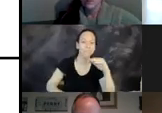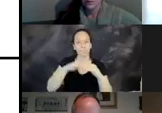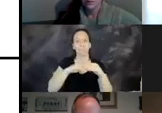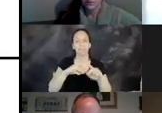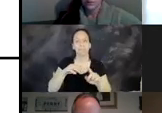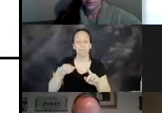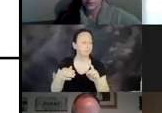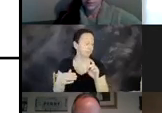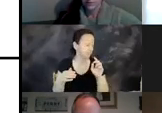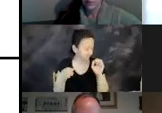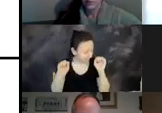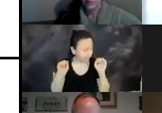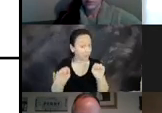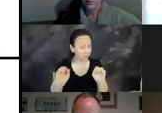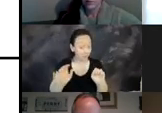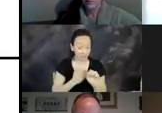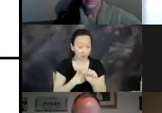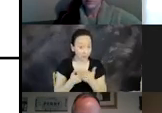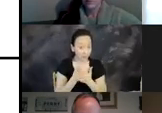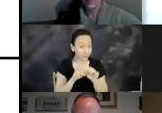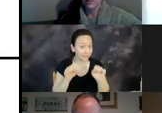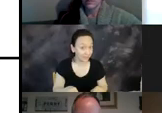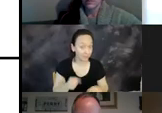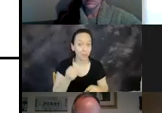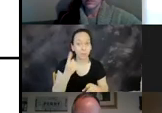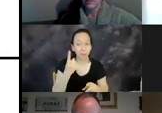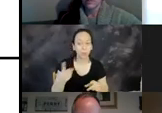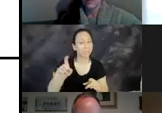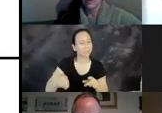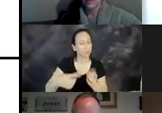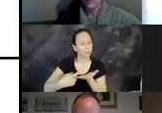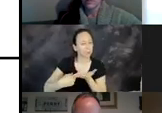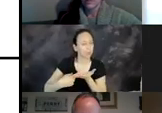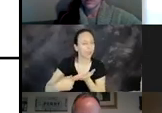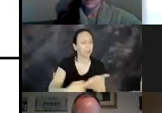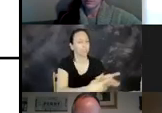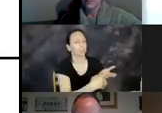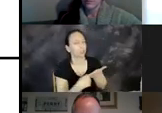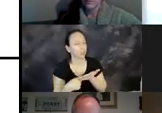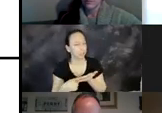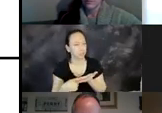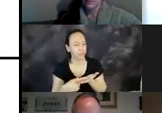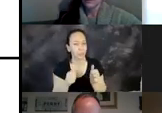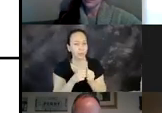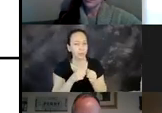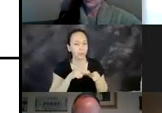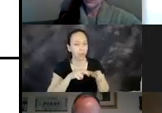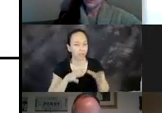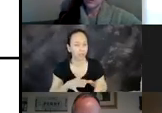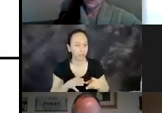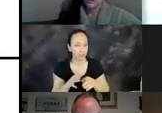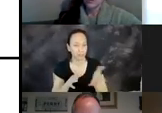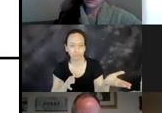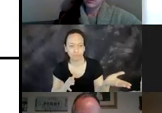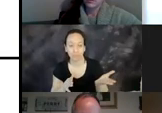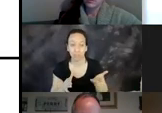technically possible in our new fare system, but we need to have a broader conversation with our riders to evaluate whether or not that's something that